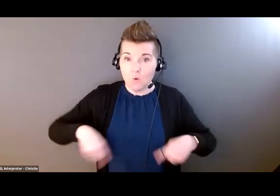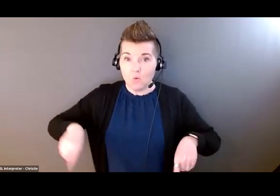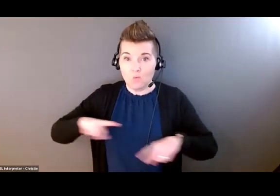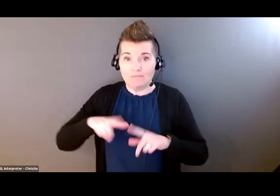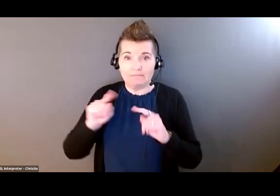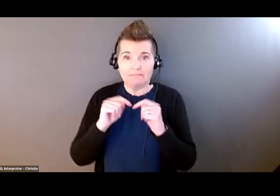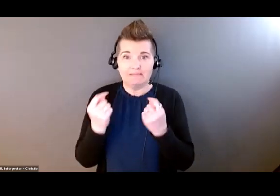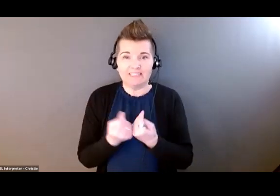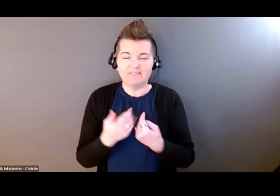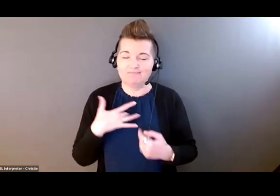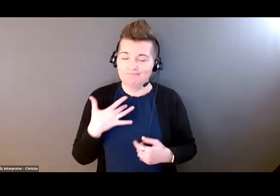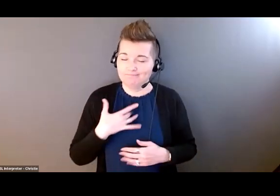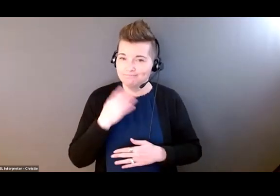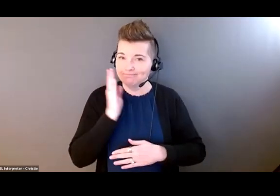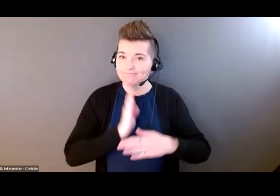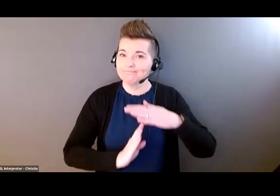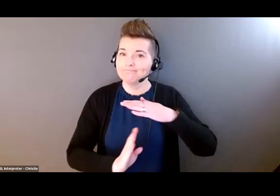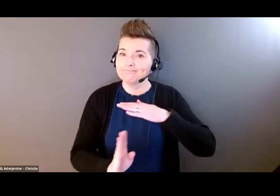in a relational way.